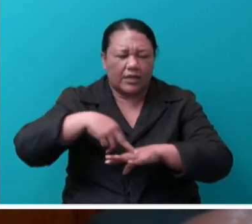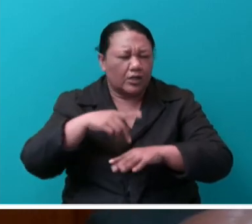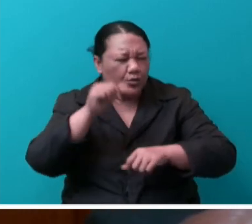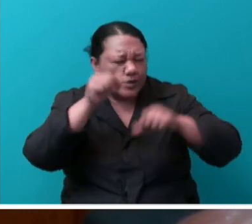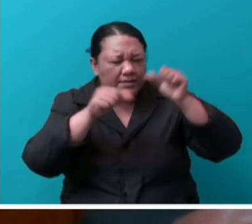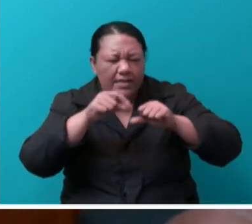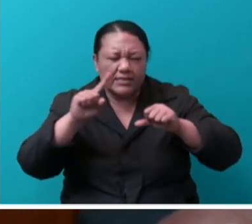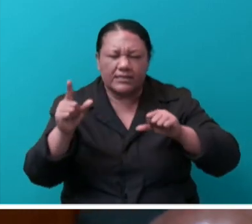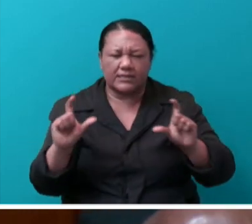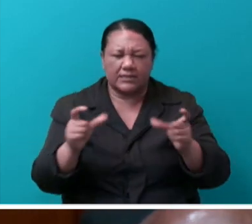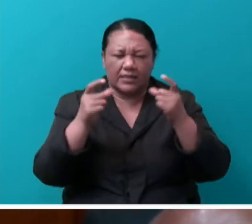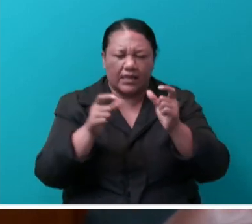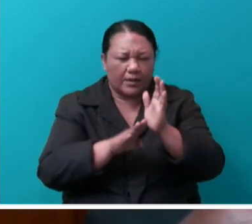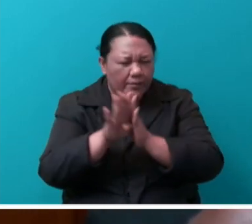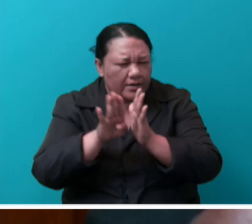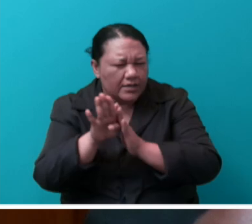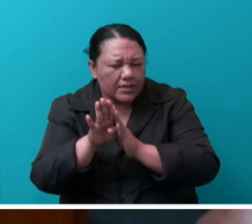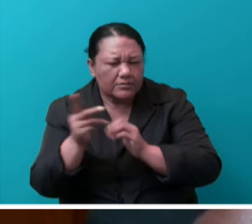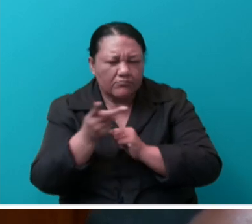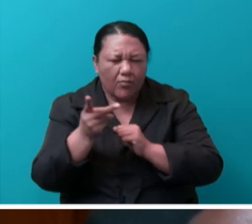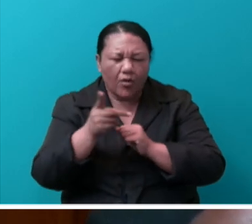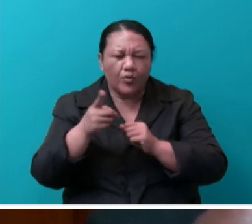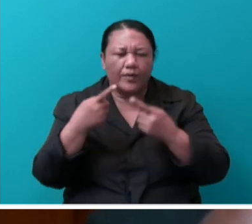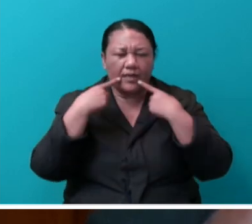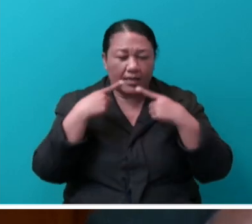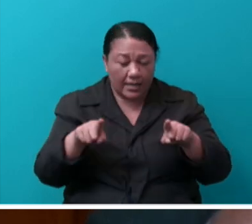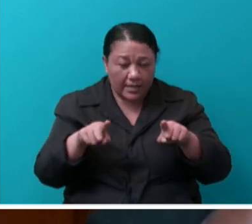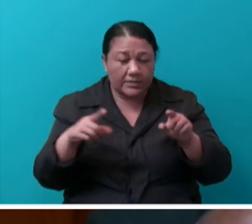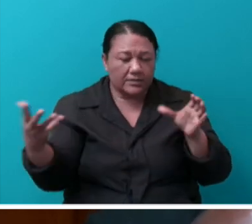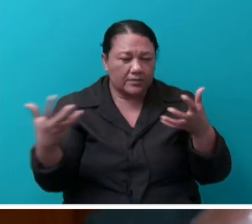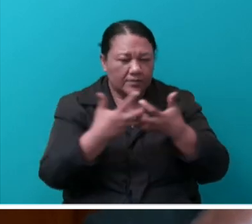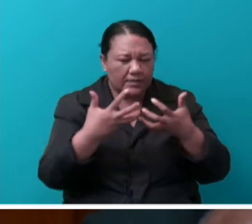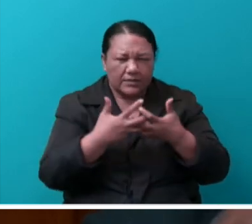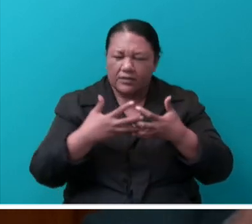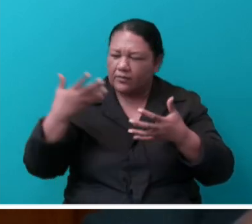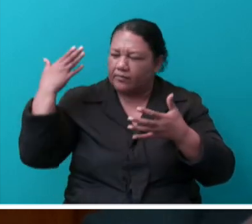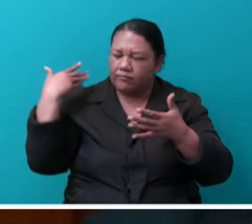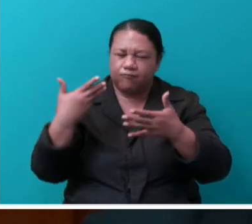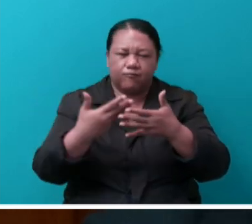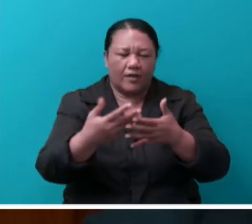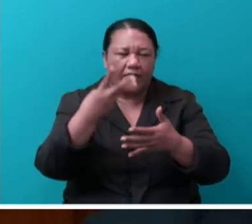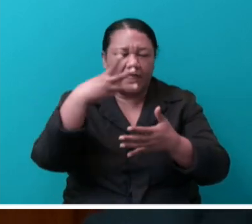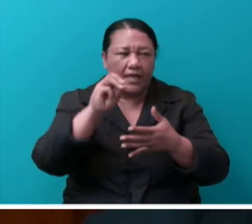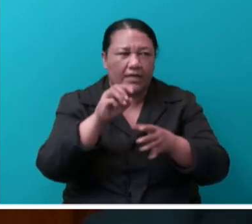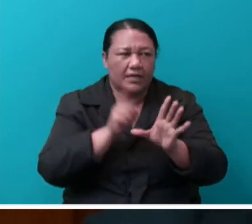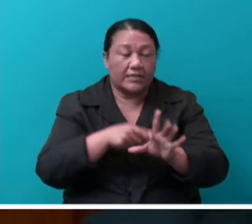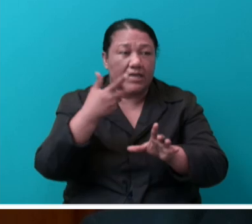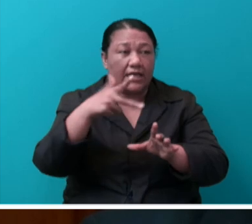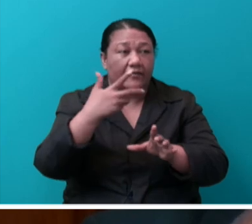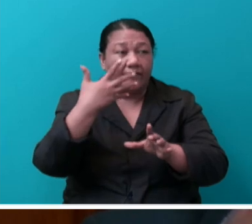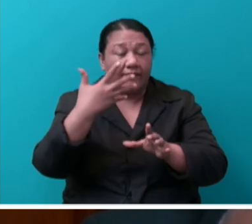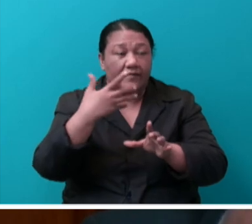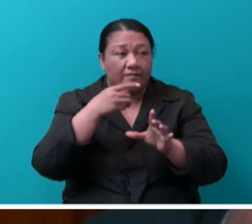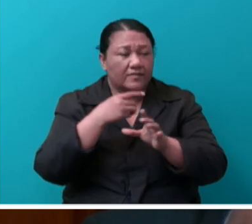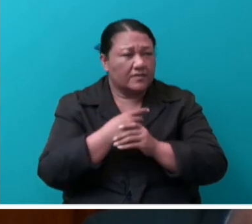in implementing the Beijing Declaration and Platform for Action over the past 30 years. Every 5 years, Honorable Speaker,